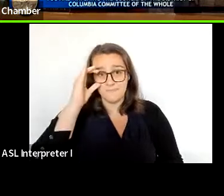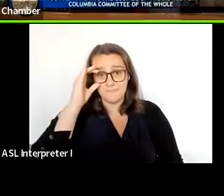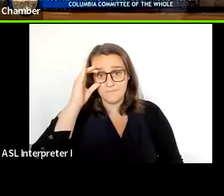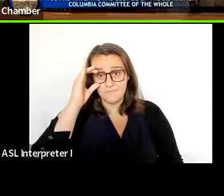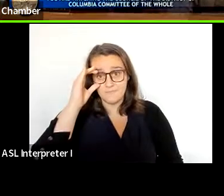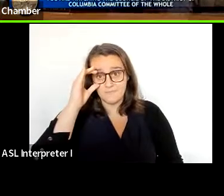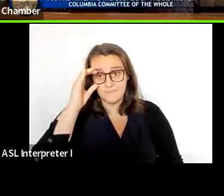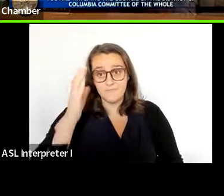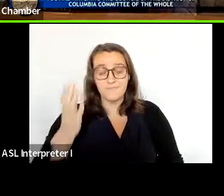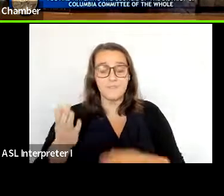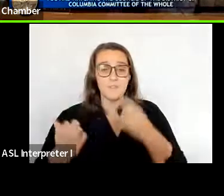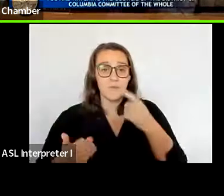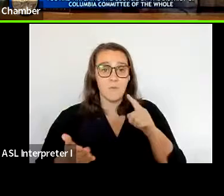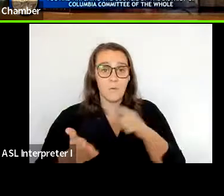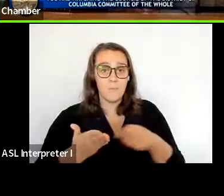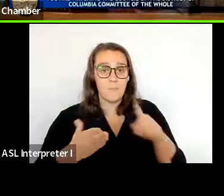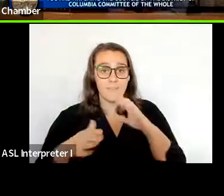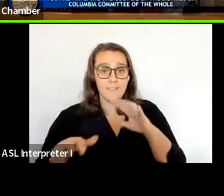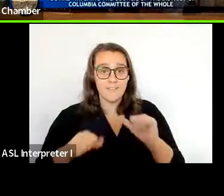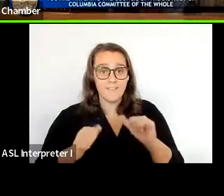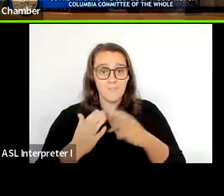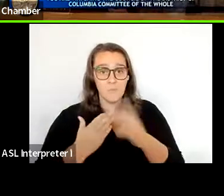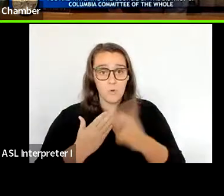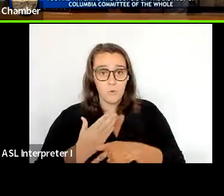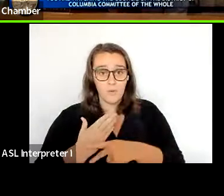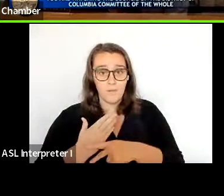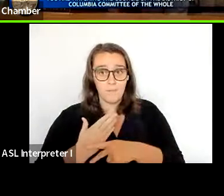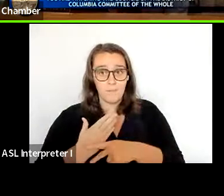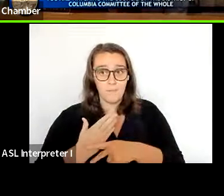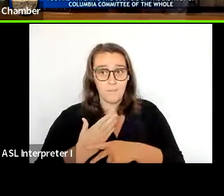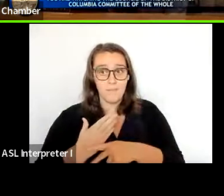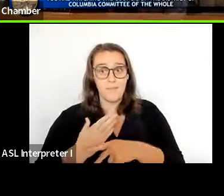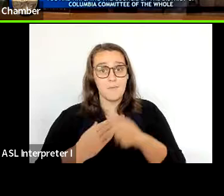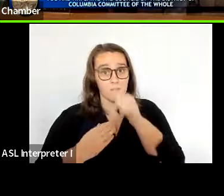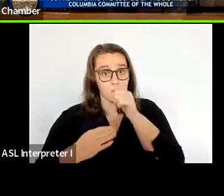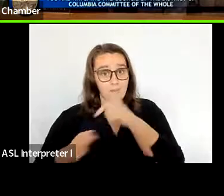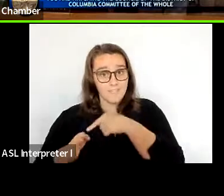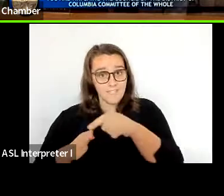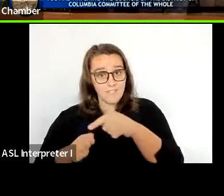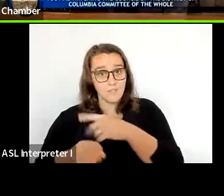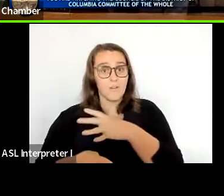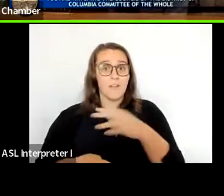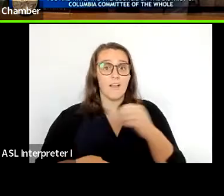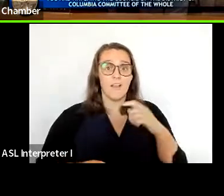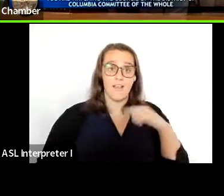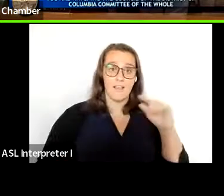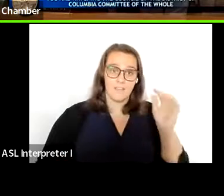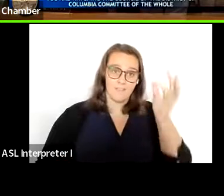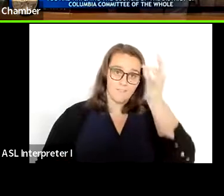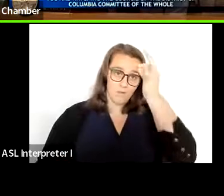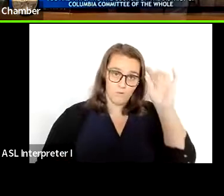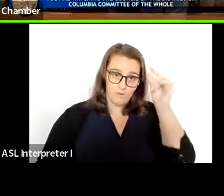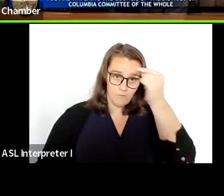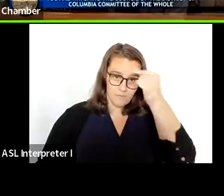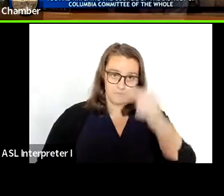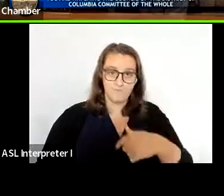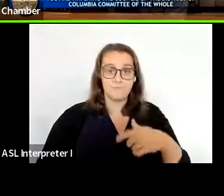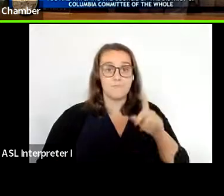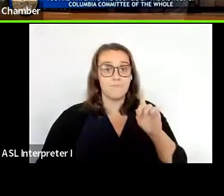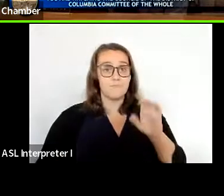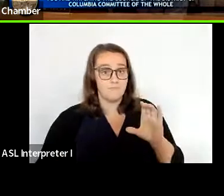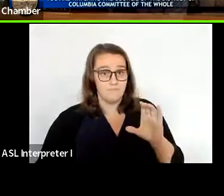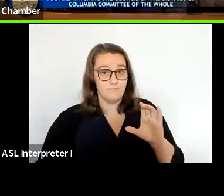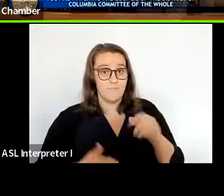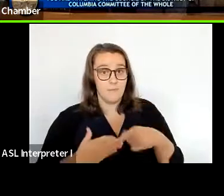paid leave program in the private sector and the federal government. The district's private paid leave program,